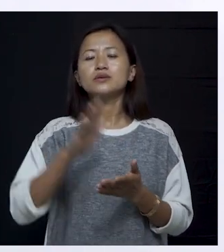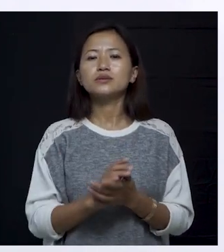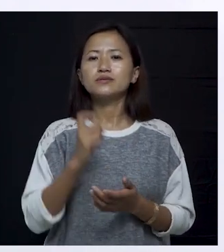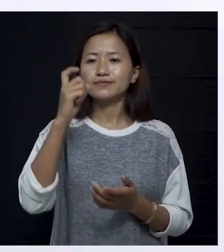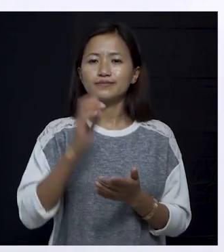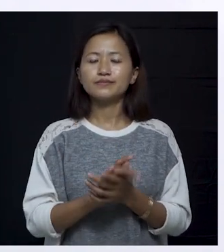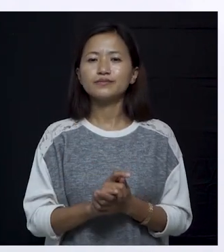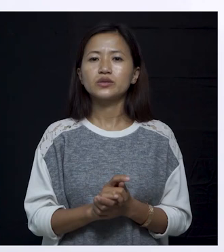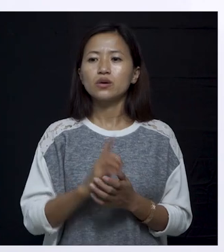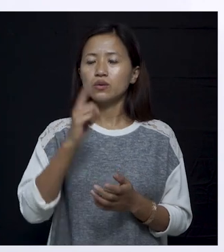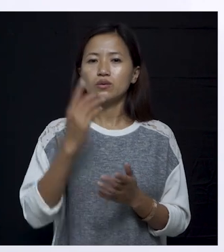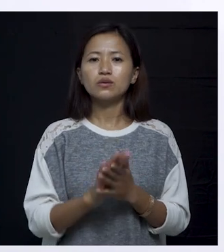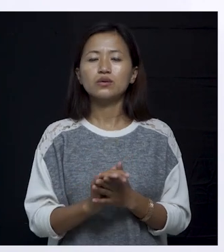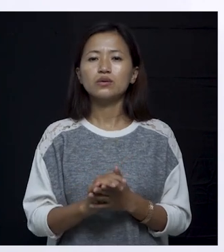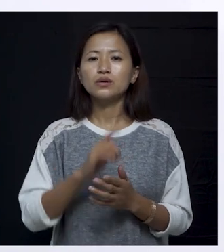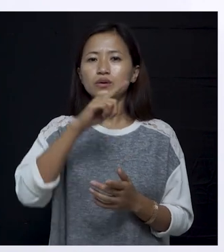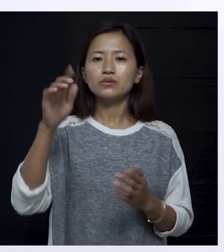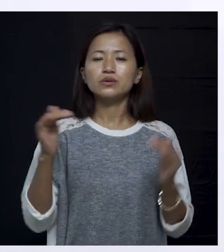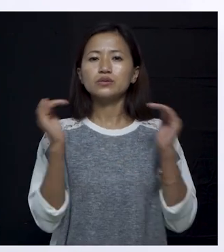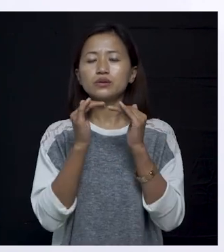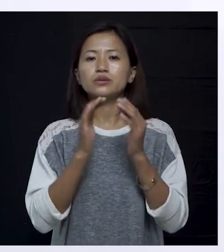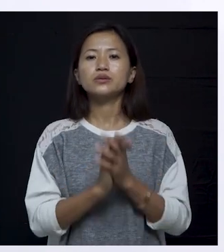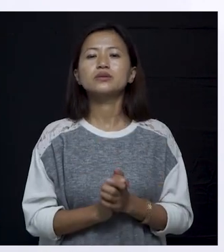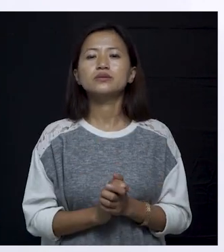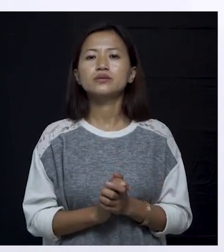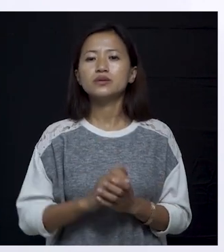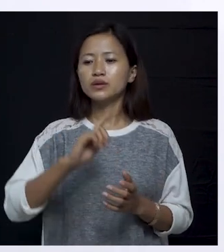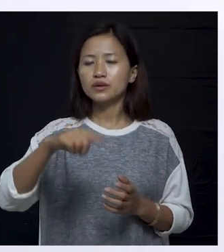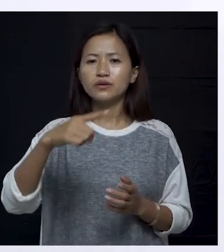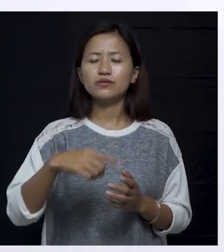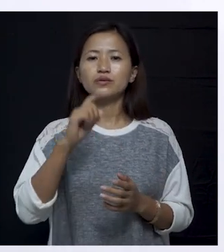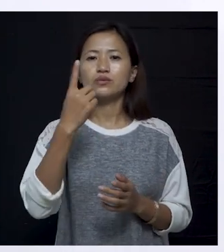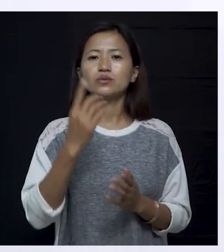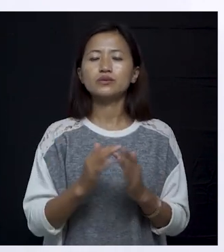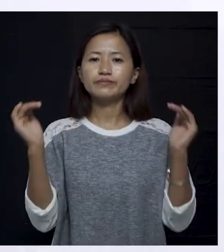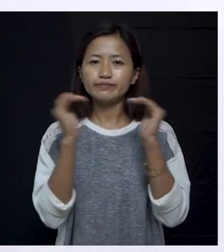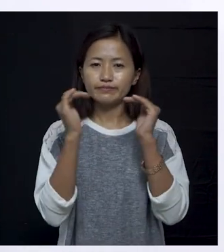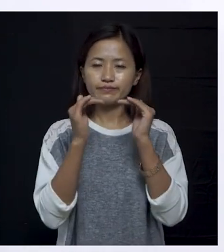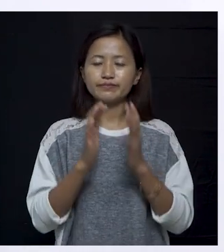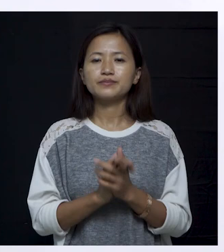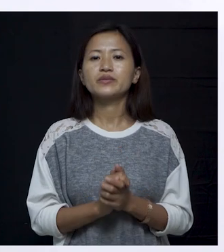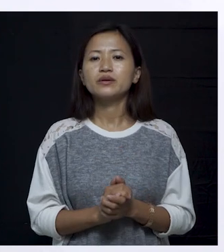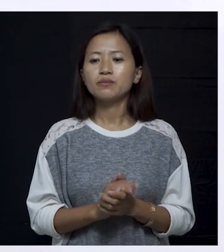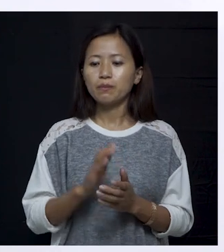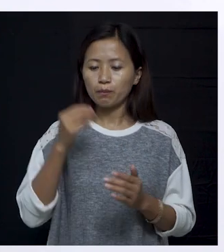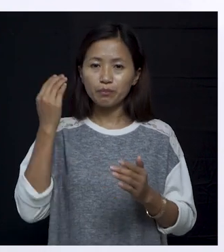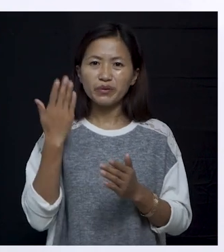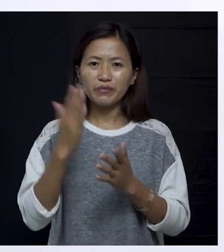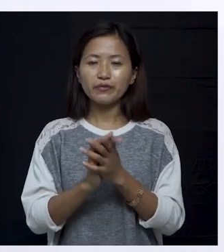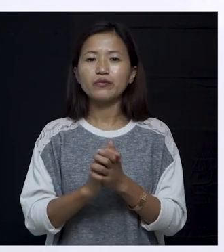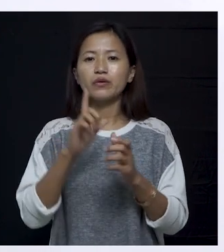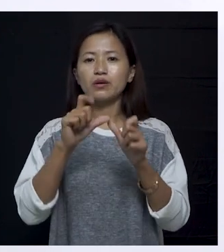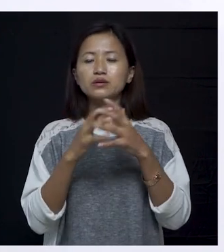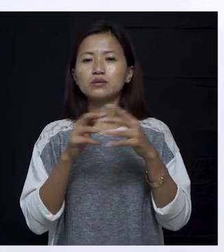rights. One is, we call it as the right to equality, where everyone is equal before the law. Okay,